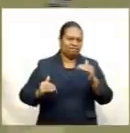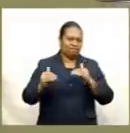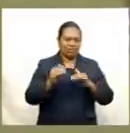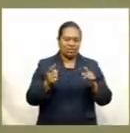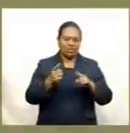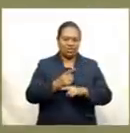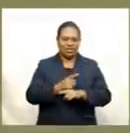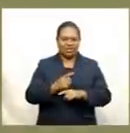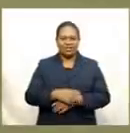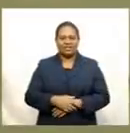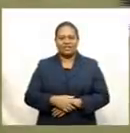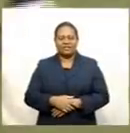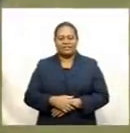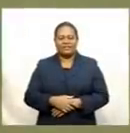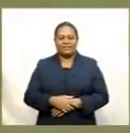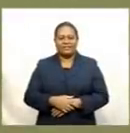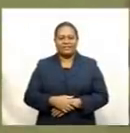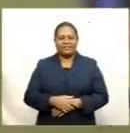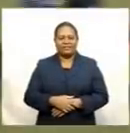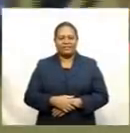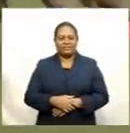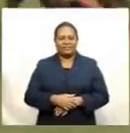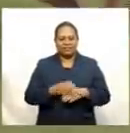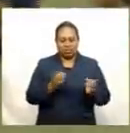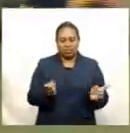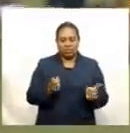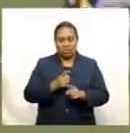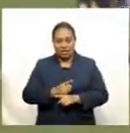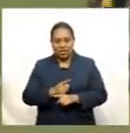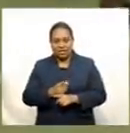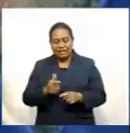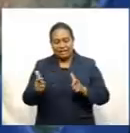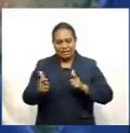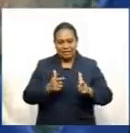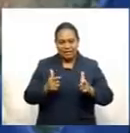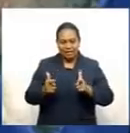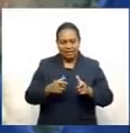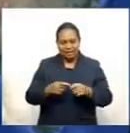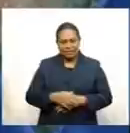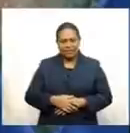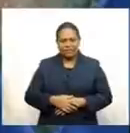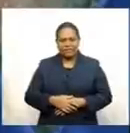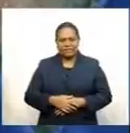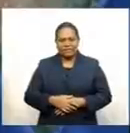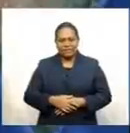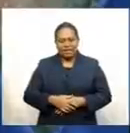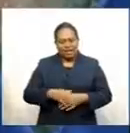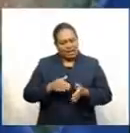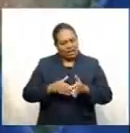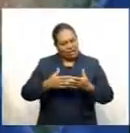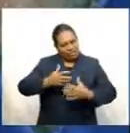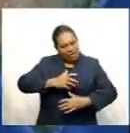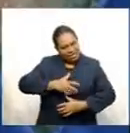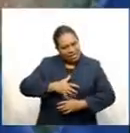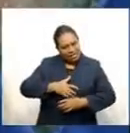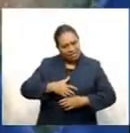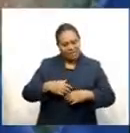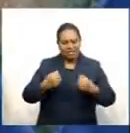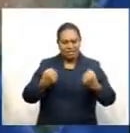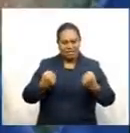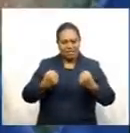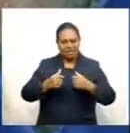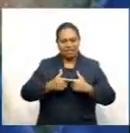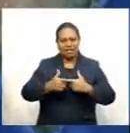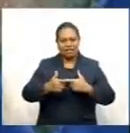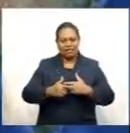changing codes. My transition to Sevens made me instantly have to adapt my fitness levels